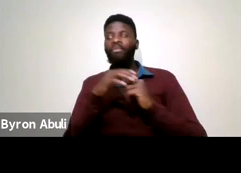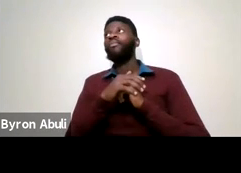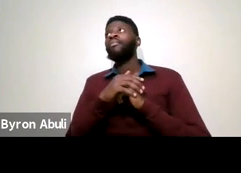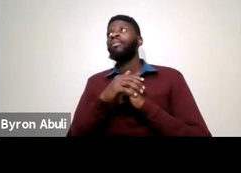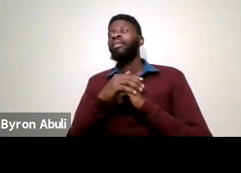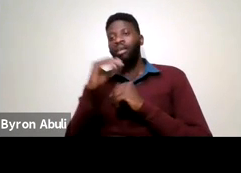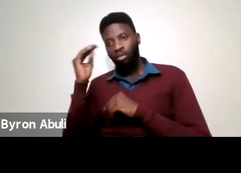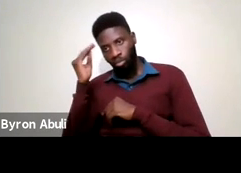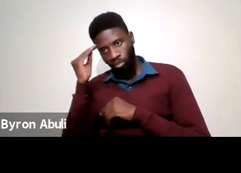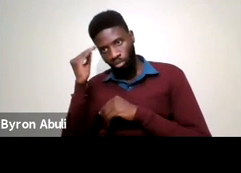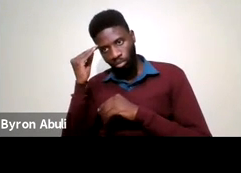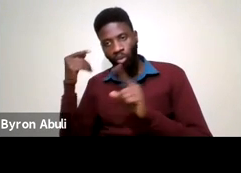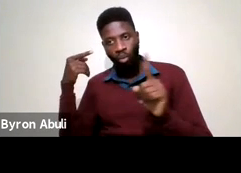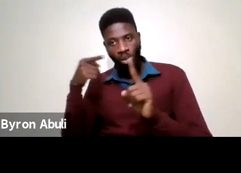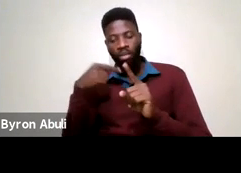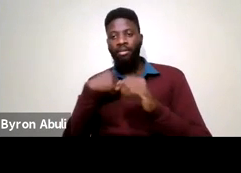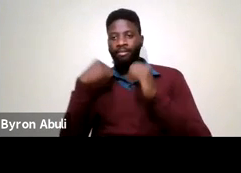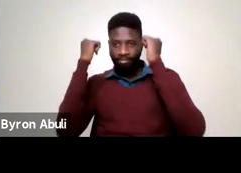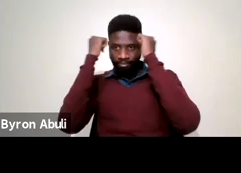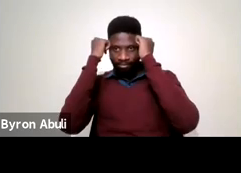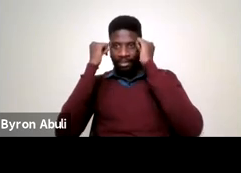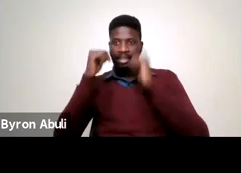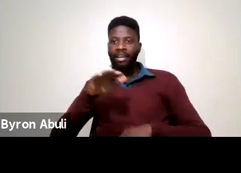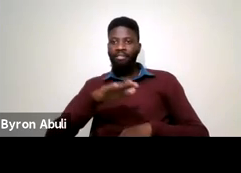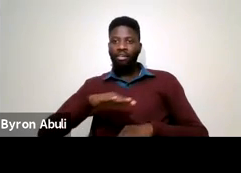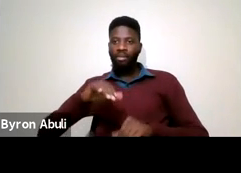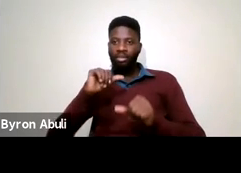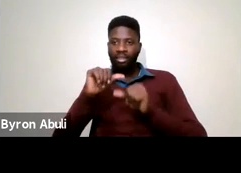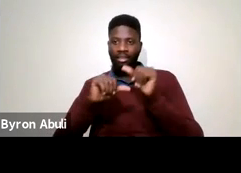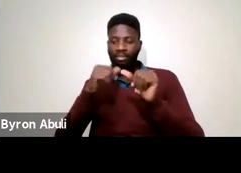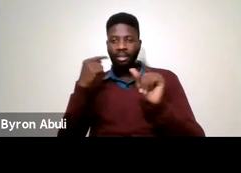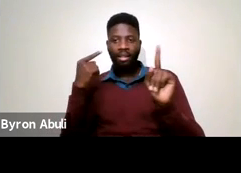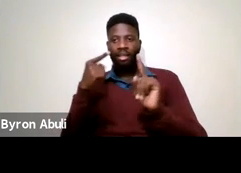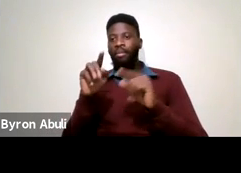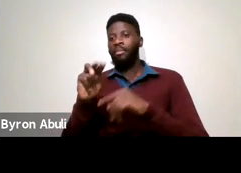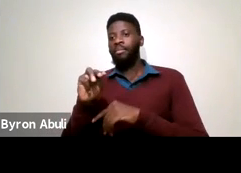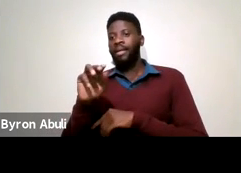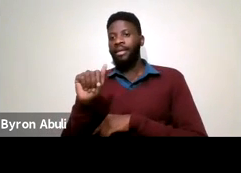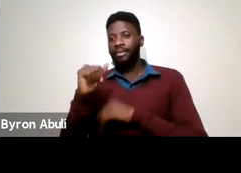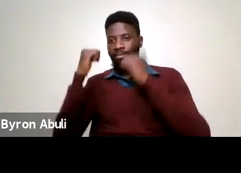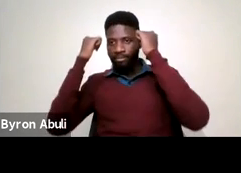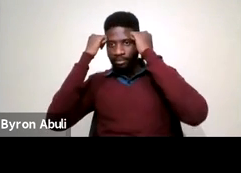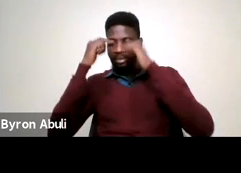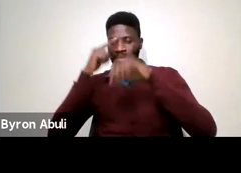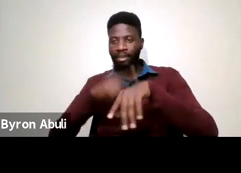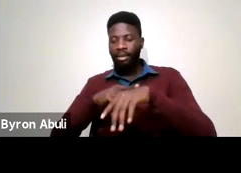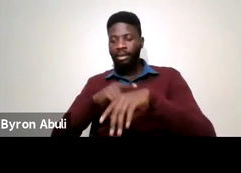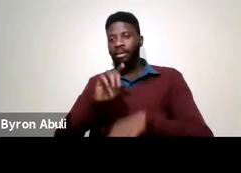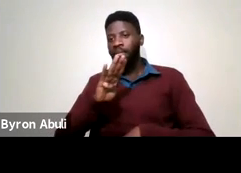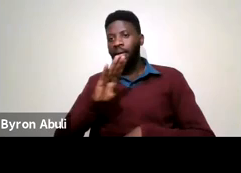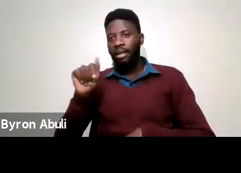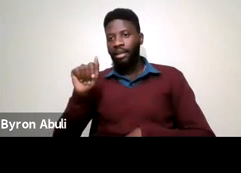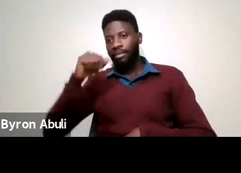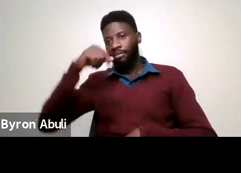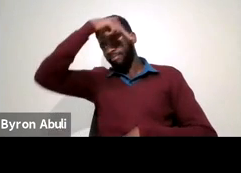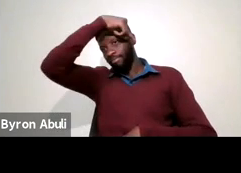undertaking environmental science, I intend to pursue my master's after my bachelor's degree